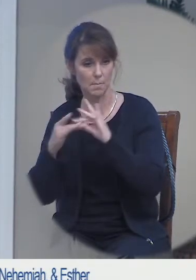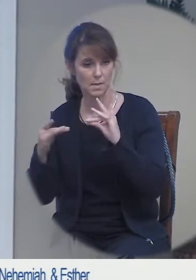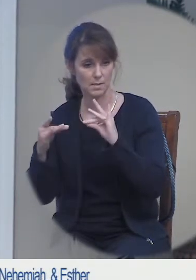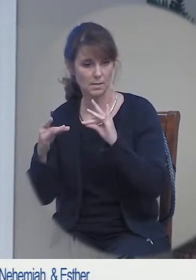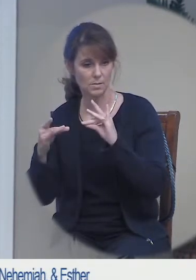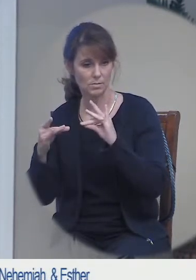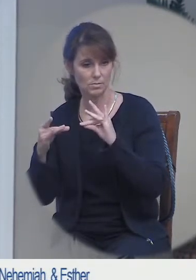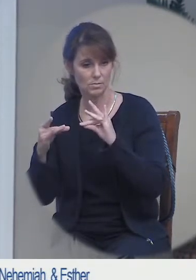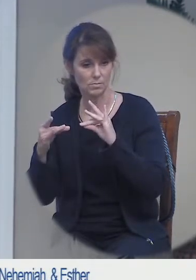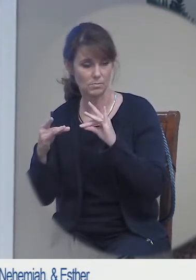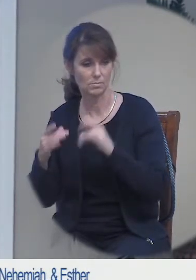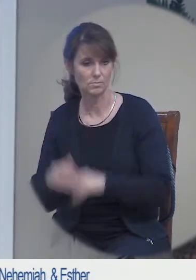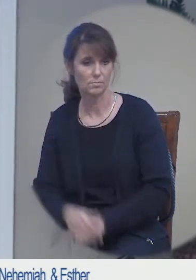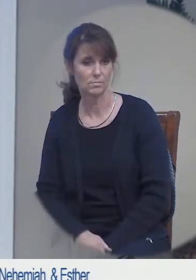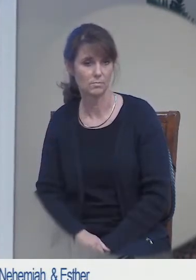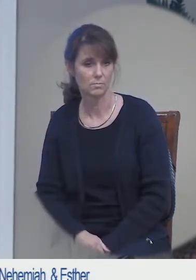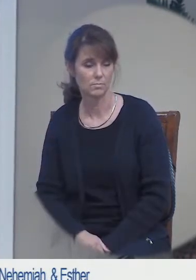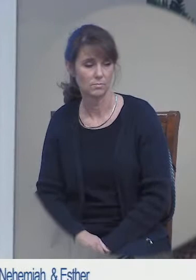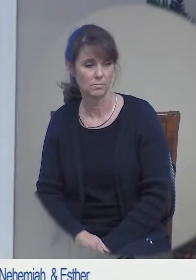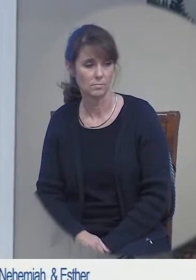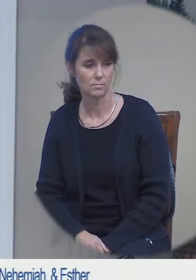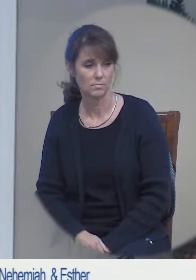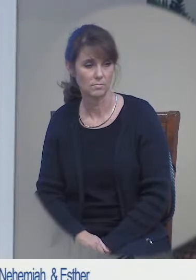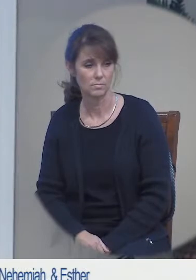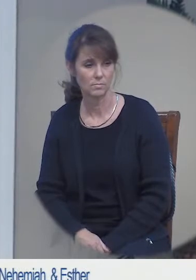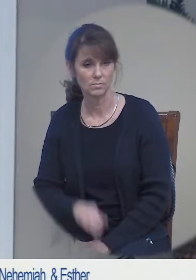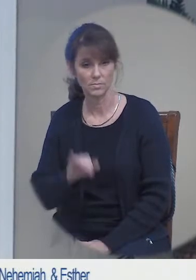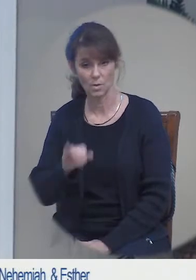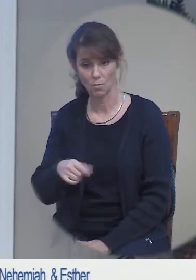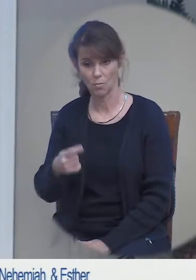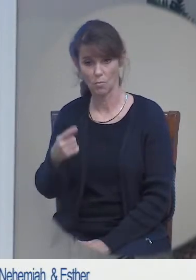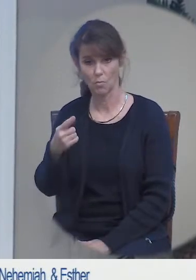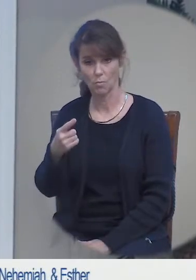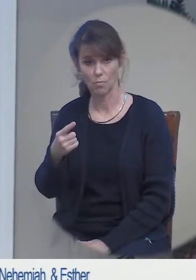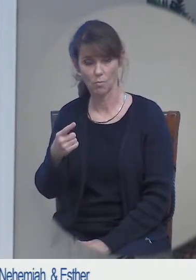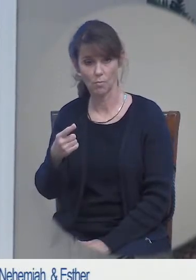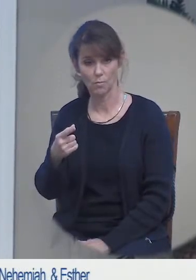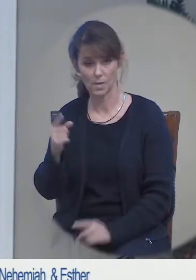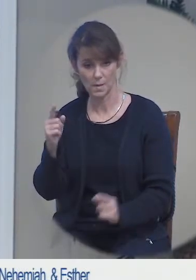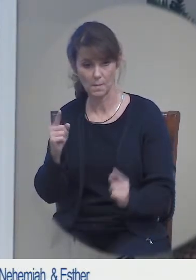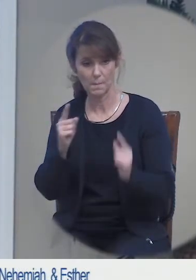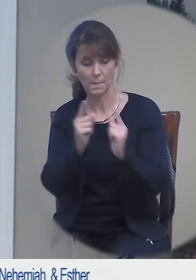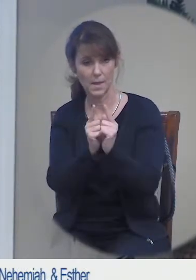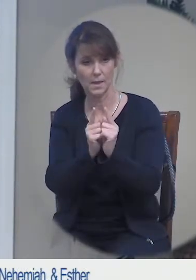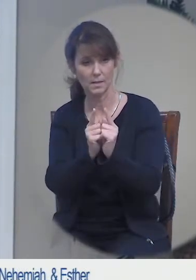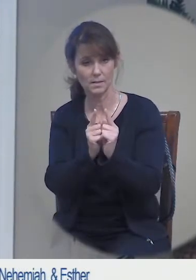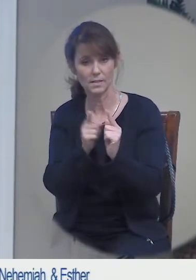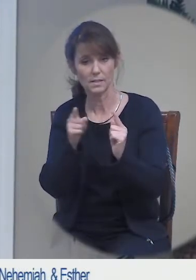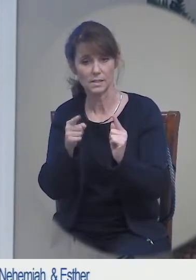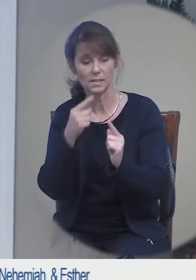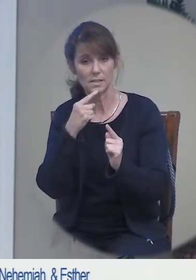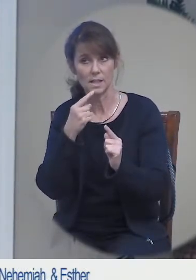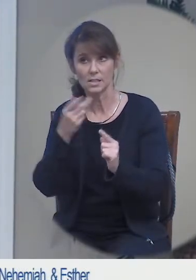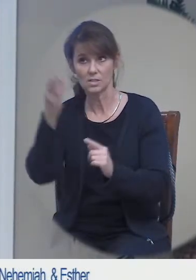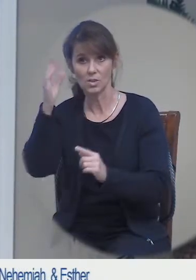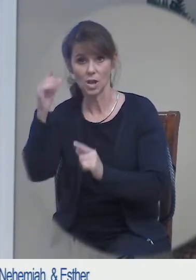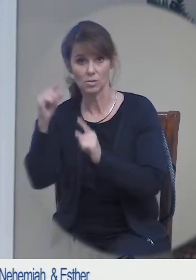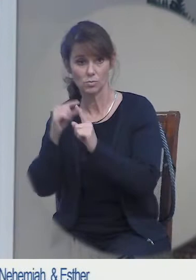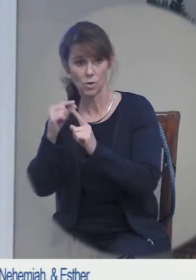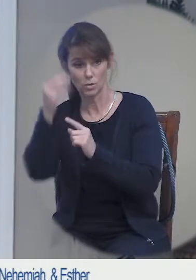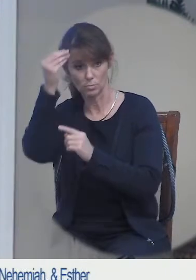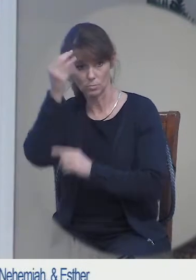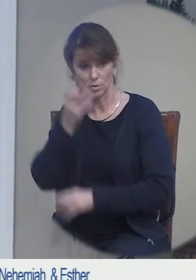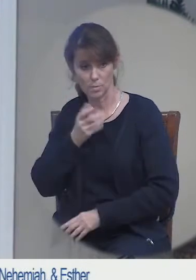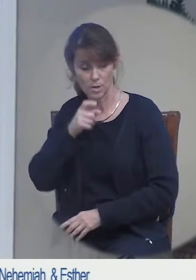and Sanballat had heard him. So this one that he's meeting with seems to be saying that I have a word from God and you need to